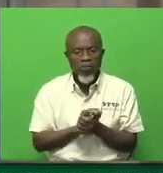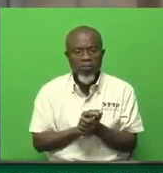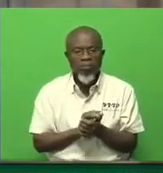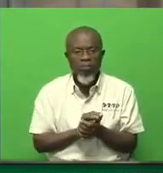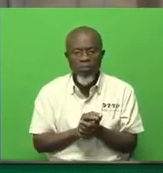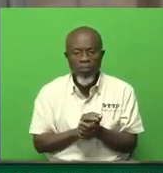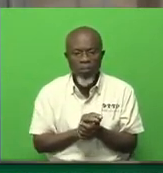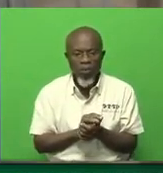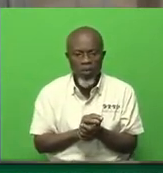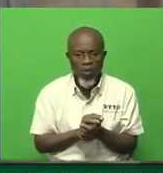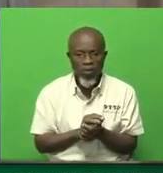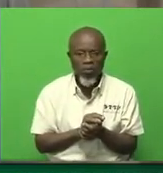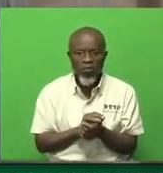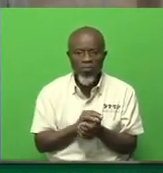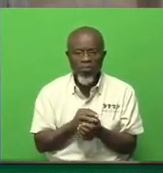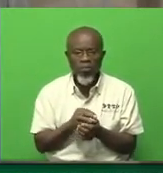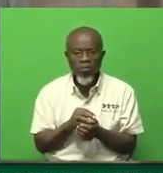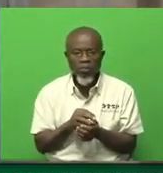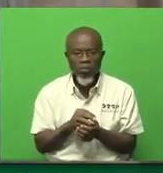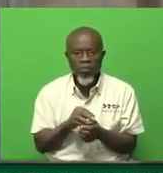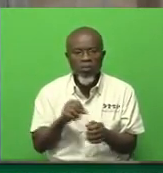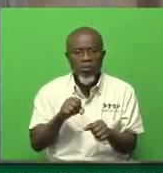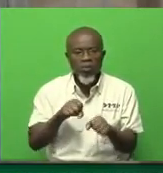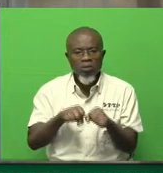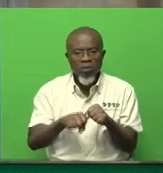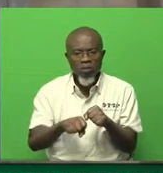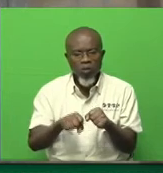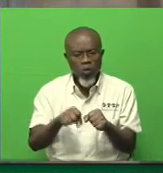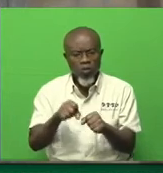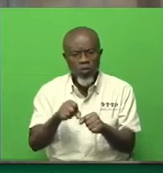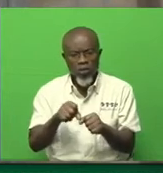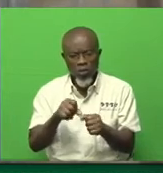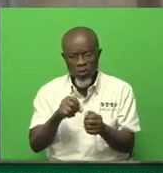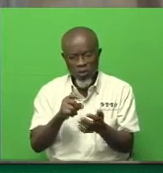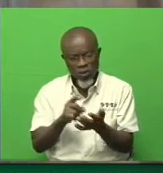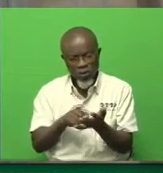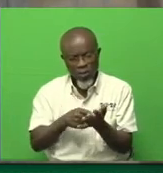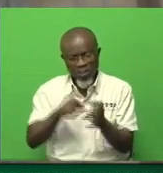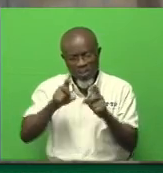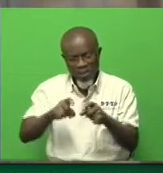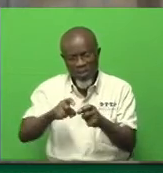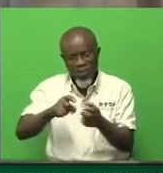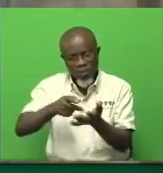that you win you should have asked the farmers if if he got paid for the sit up